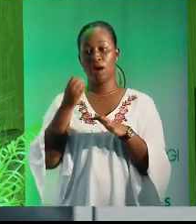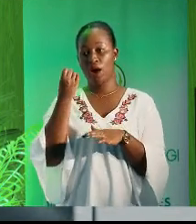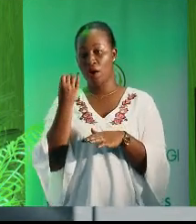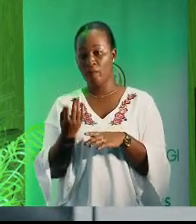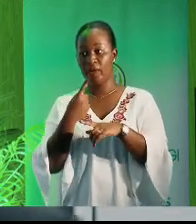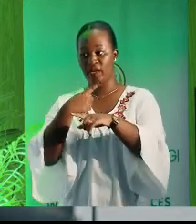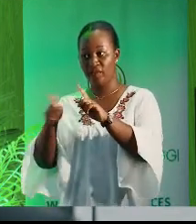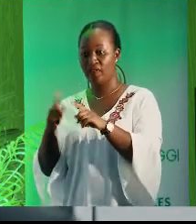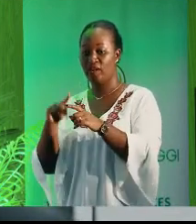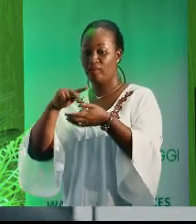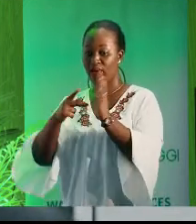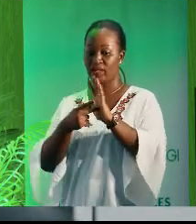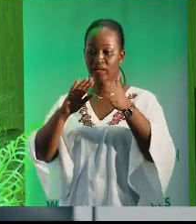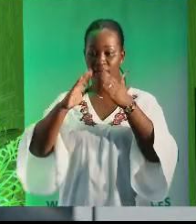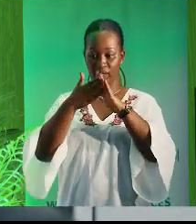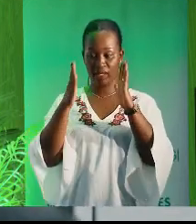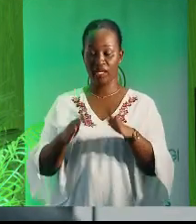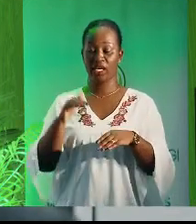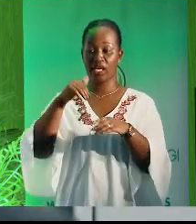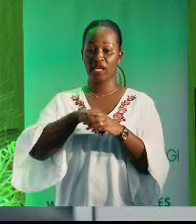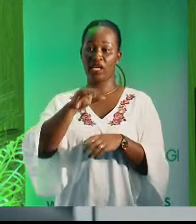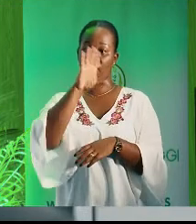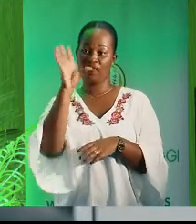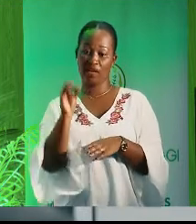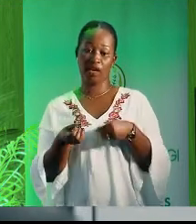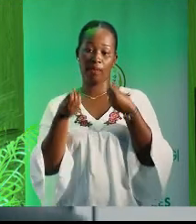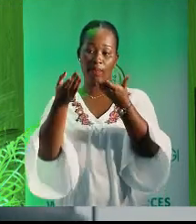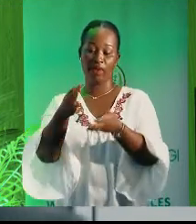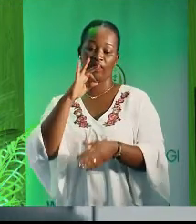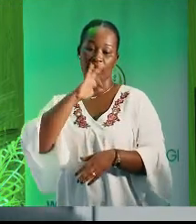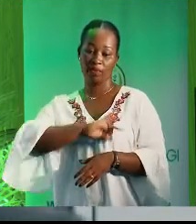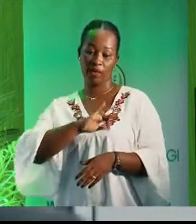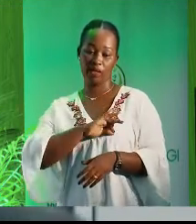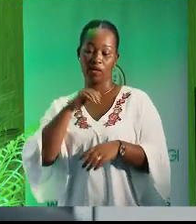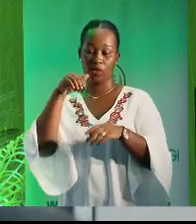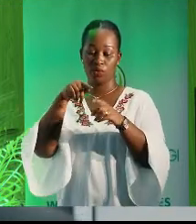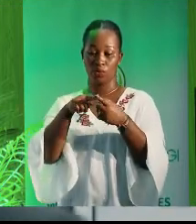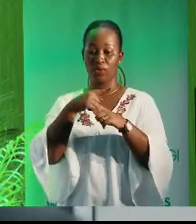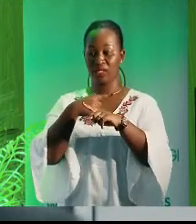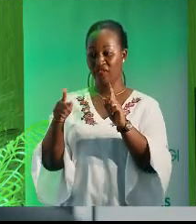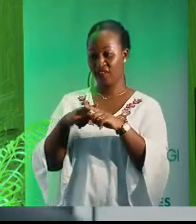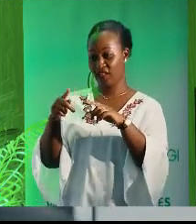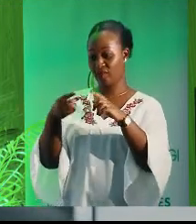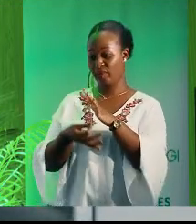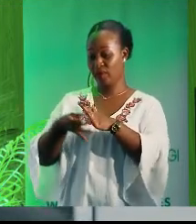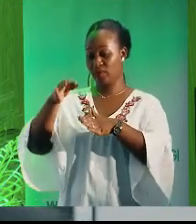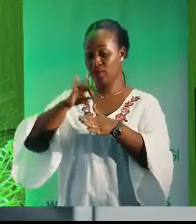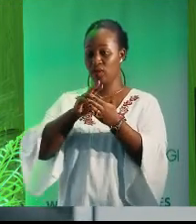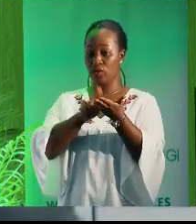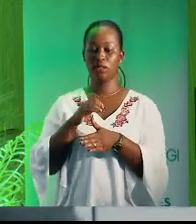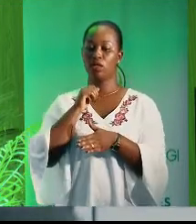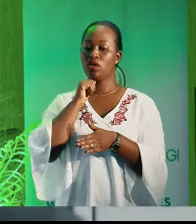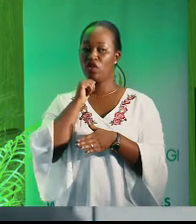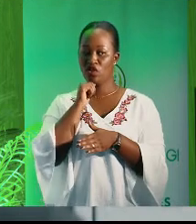countries, and Africa that deliver benefit to municipality by using circular economy